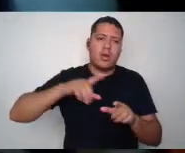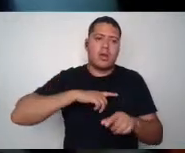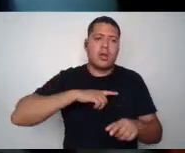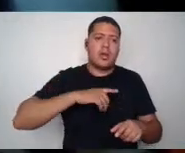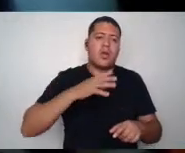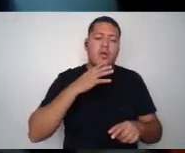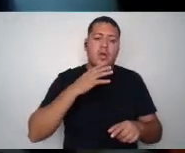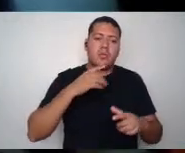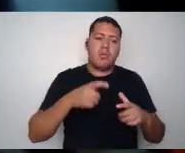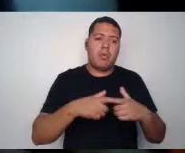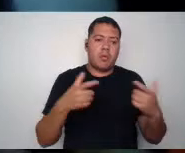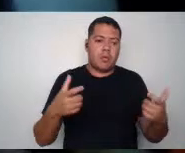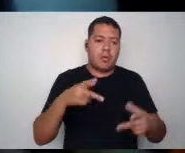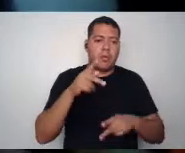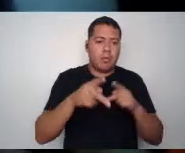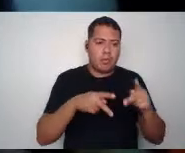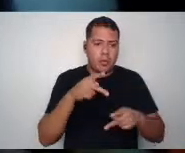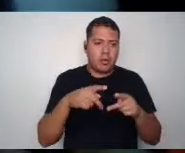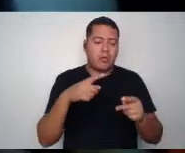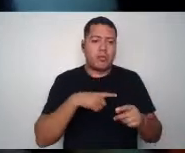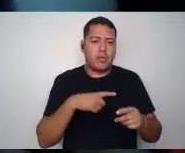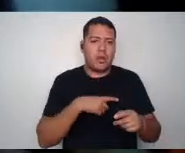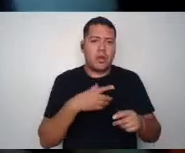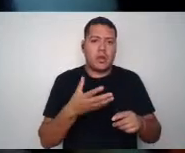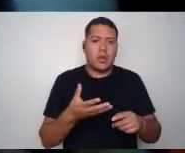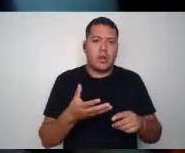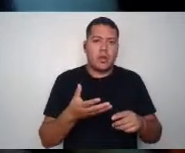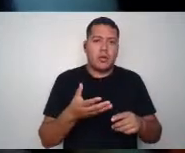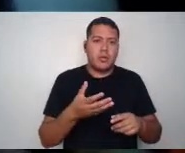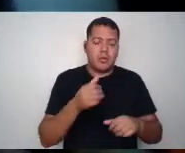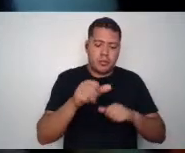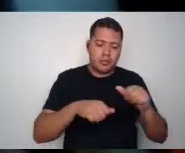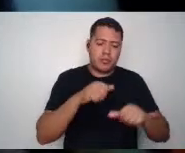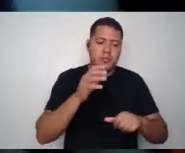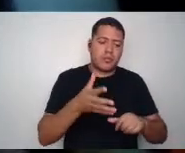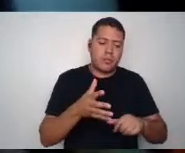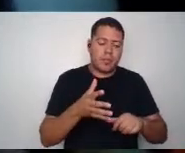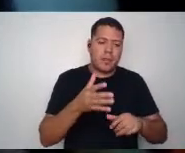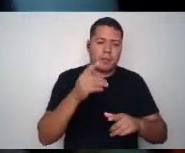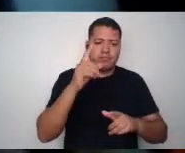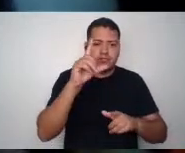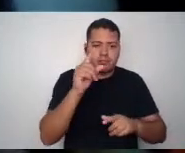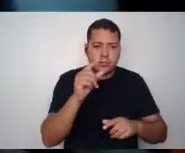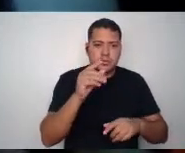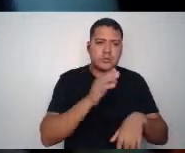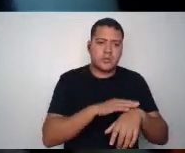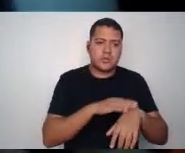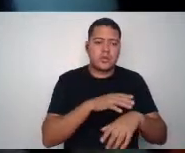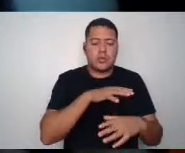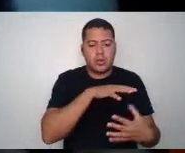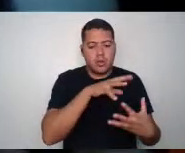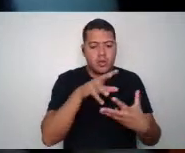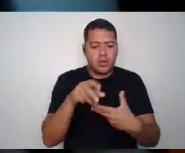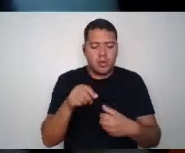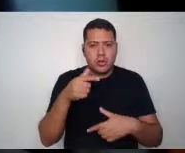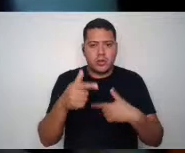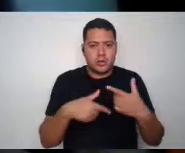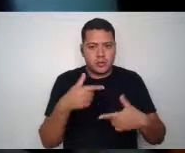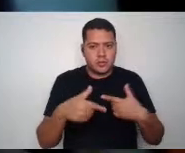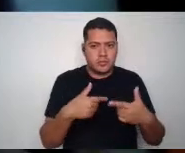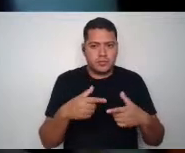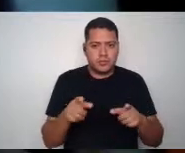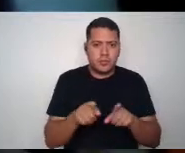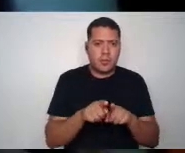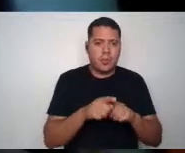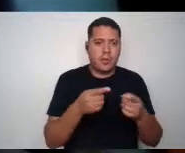we have a lot of knowledge about what kind of changes we can bring and what can already make change in the short term.